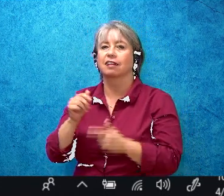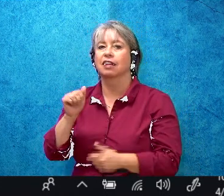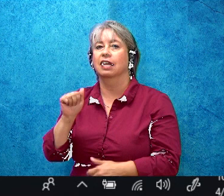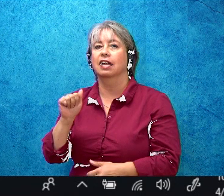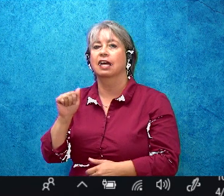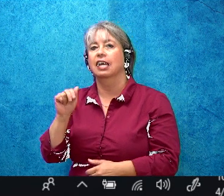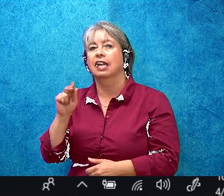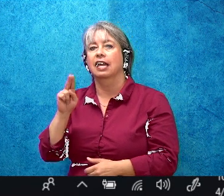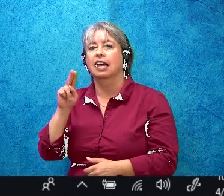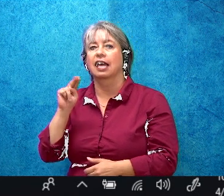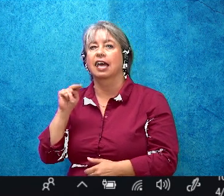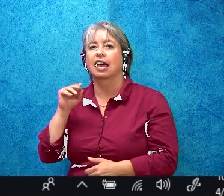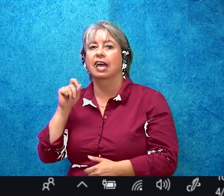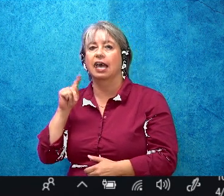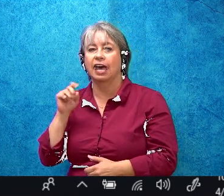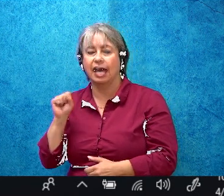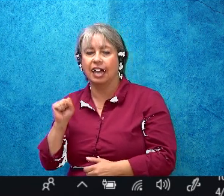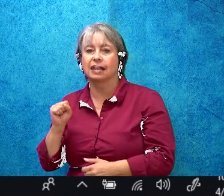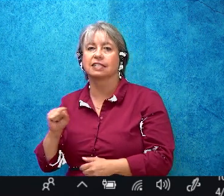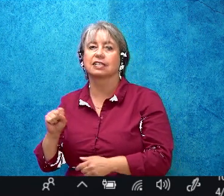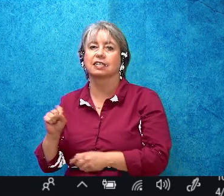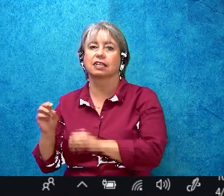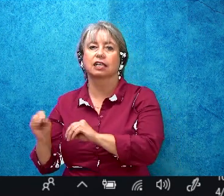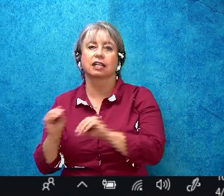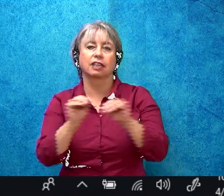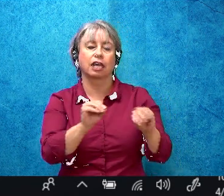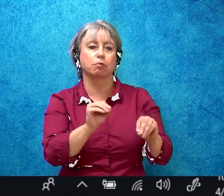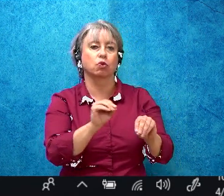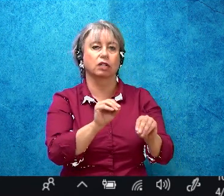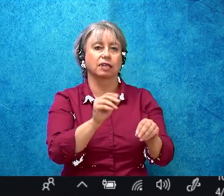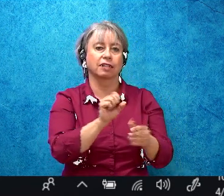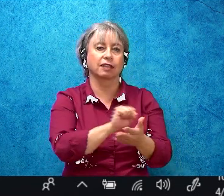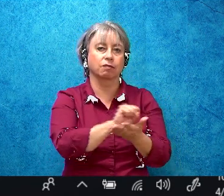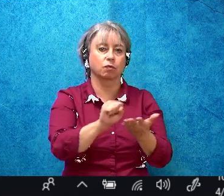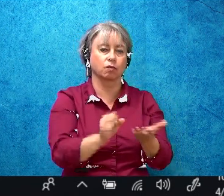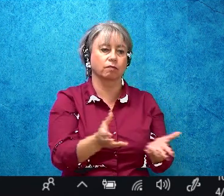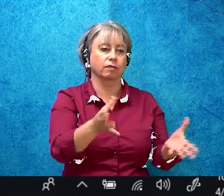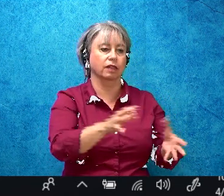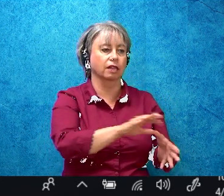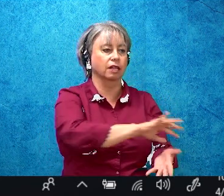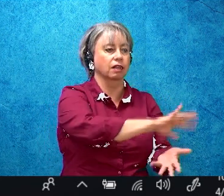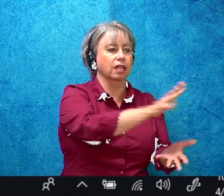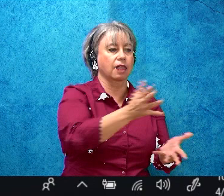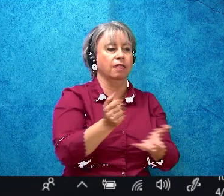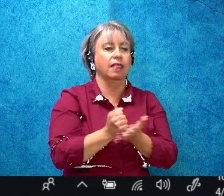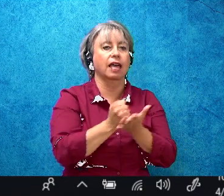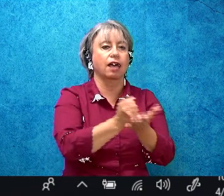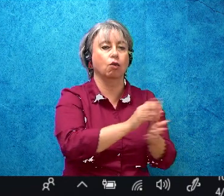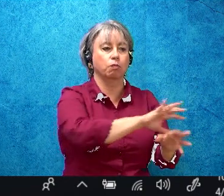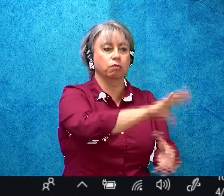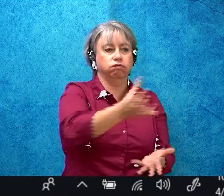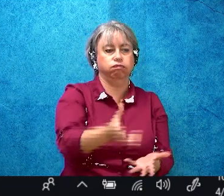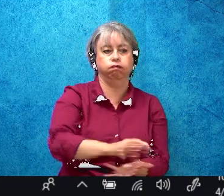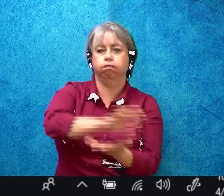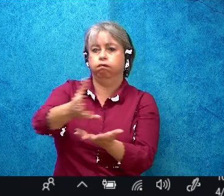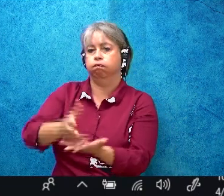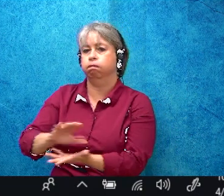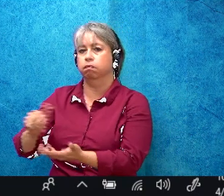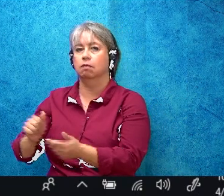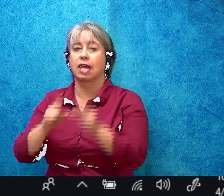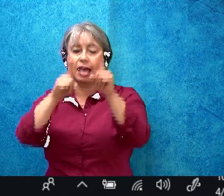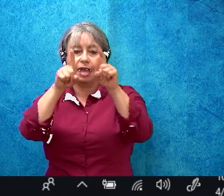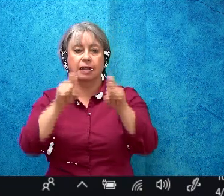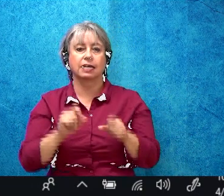all come in, and they take all of the seeds and put them into their proper piles. She passes the first test.